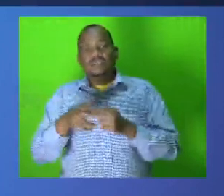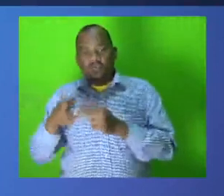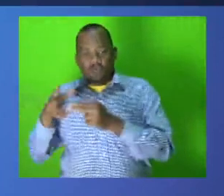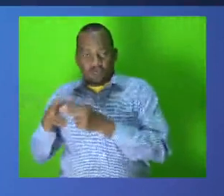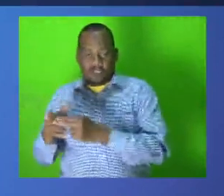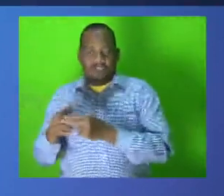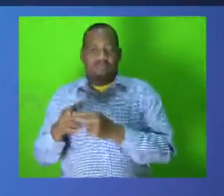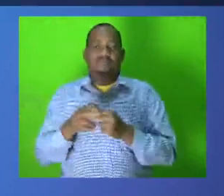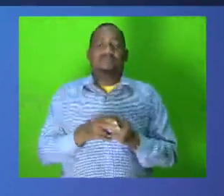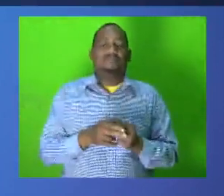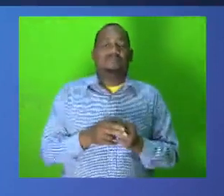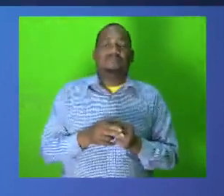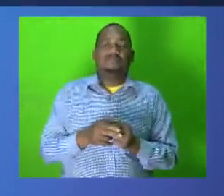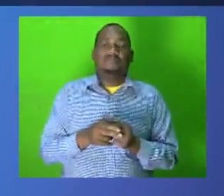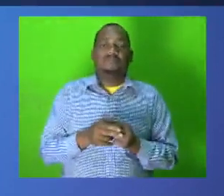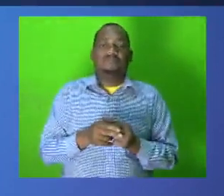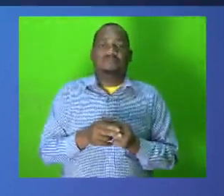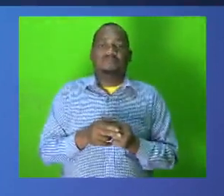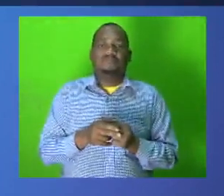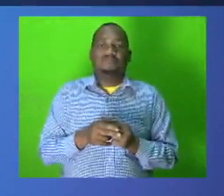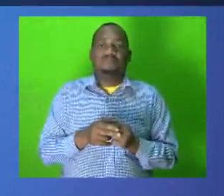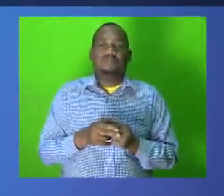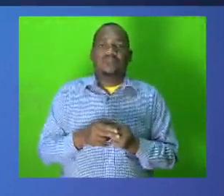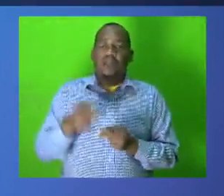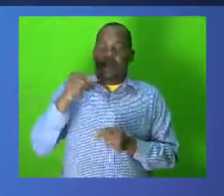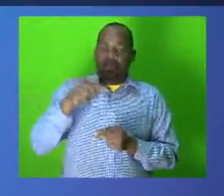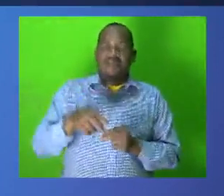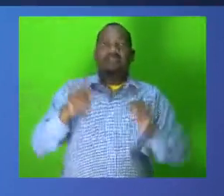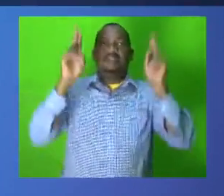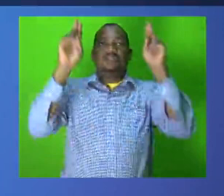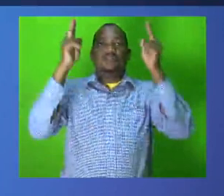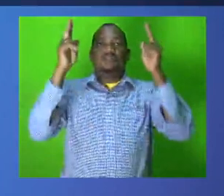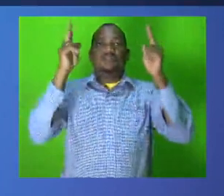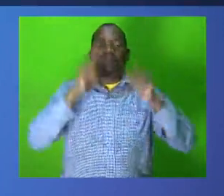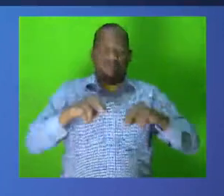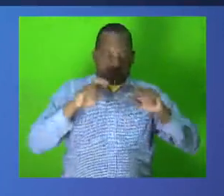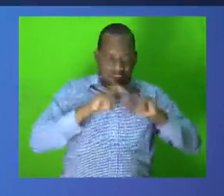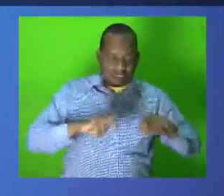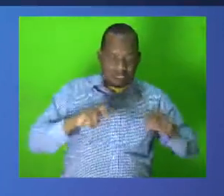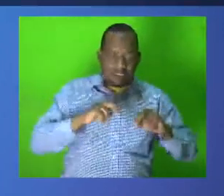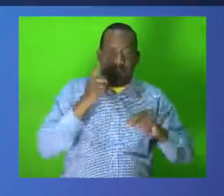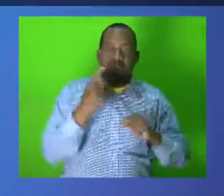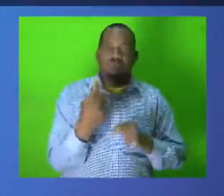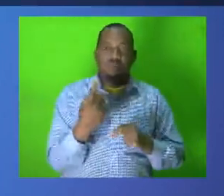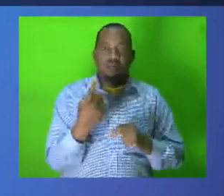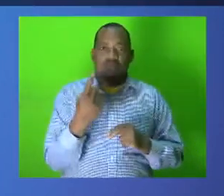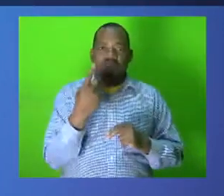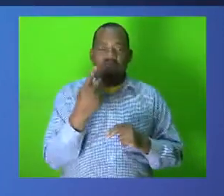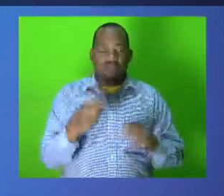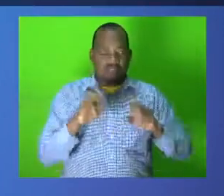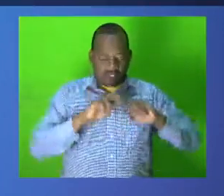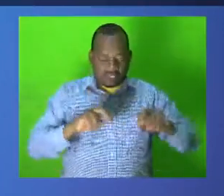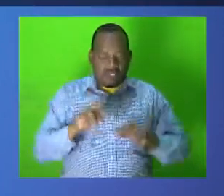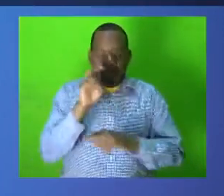researcher finds to discover the answer. So by using that topic given, so can be, or problem given,